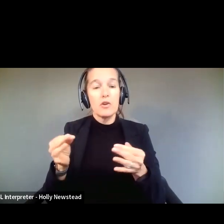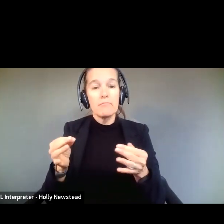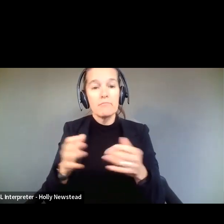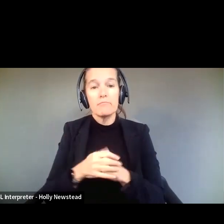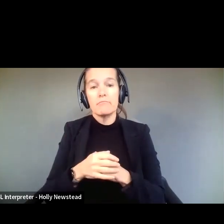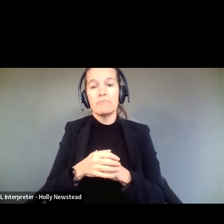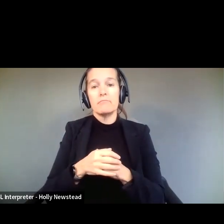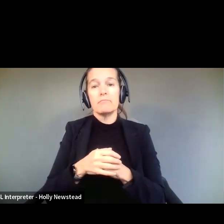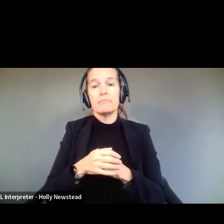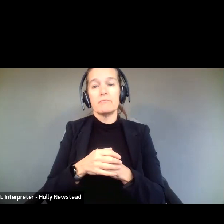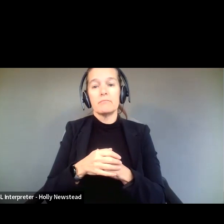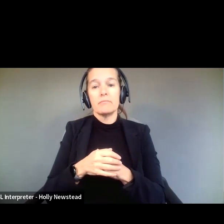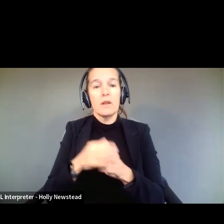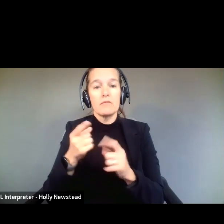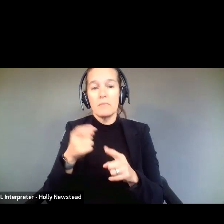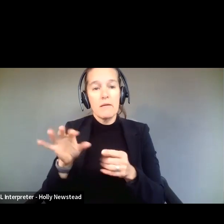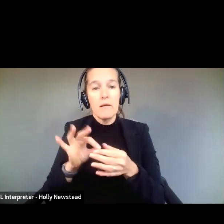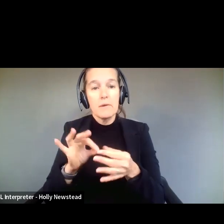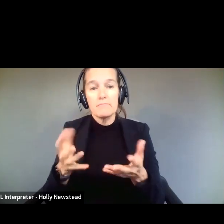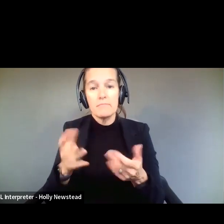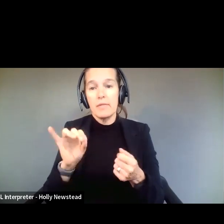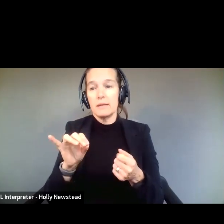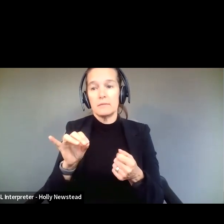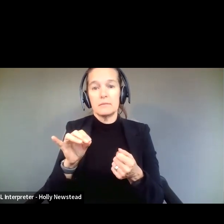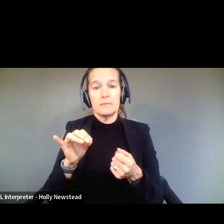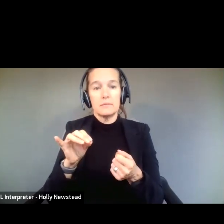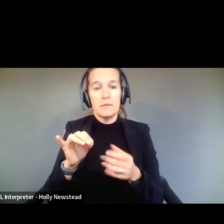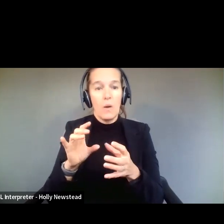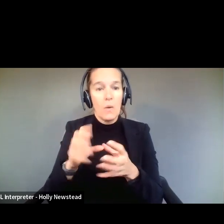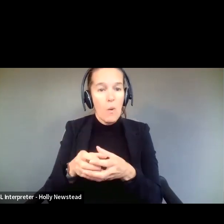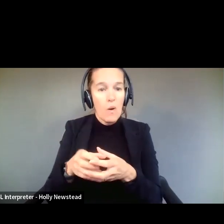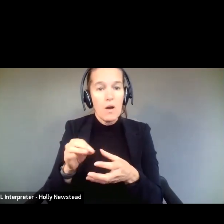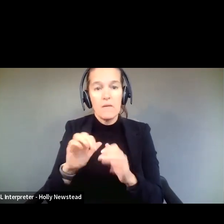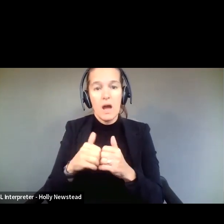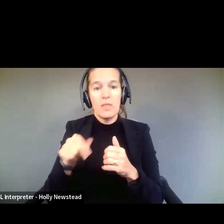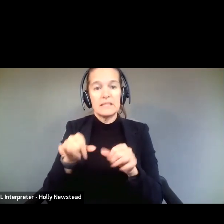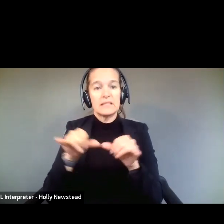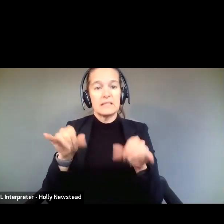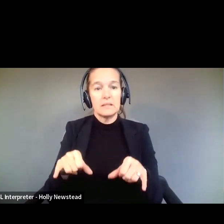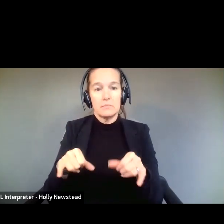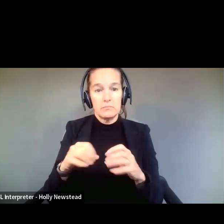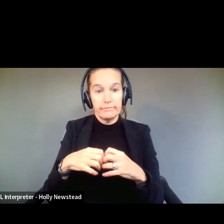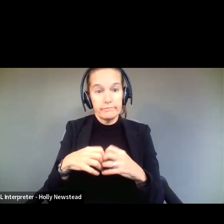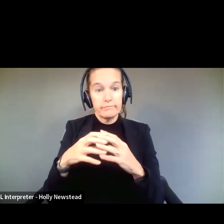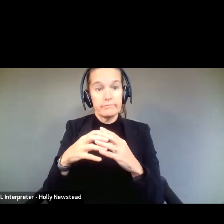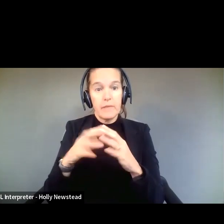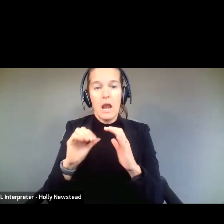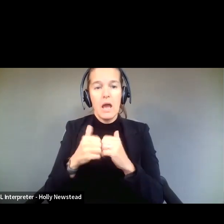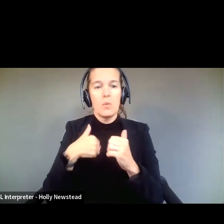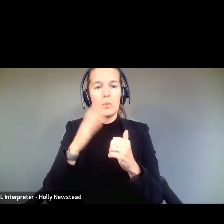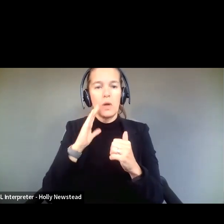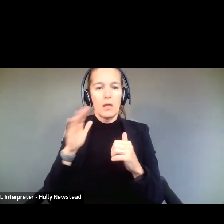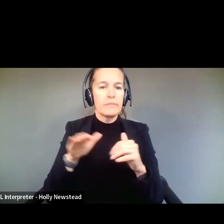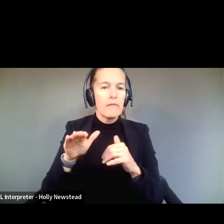is exactly the DNA and the core of how our system came about and how we're going to find our way forward. And having